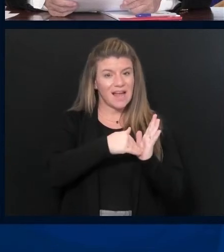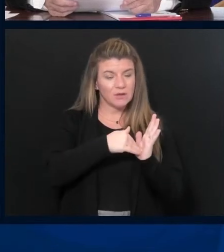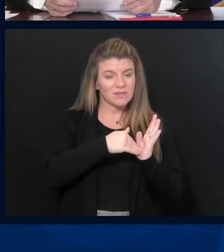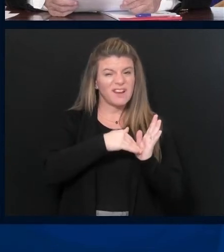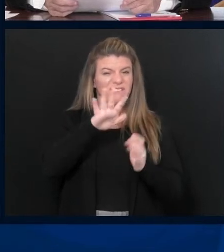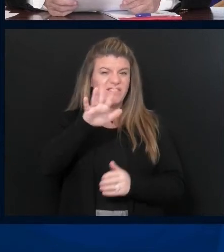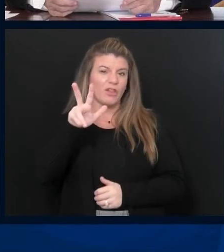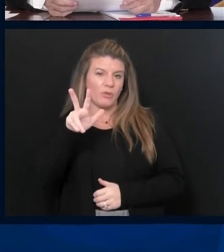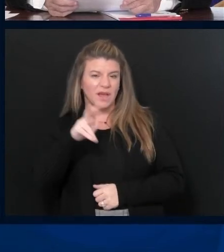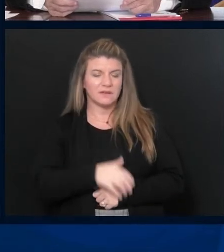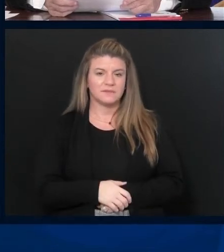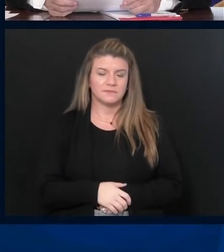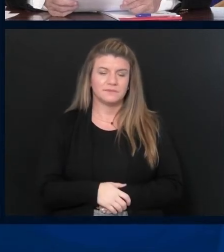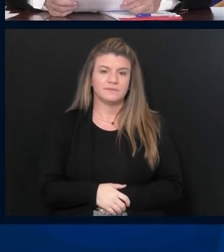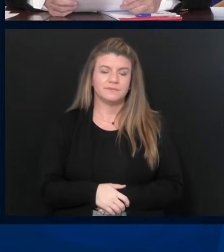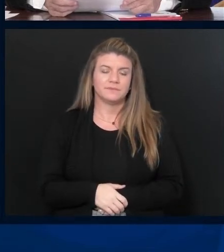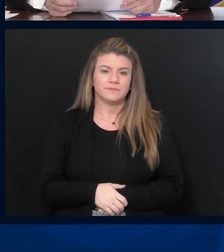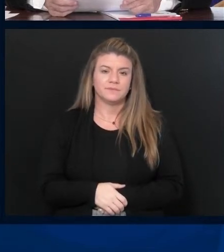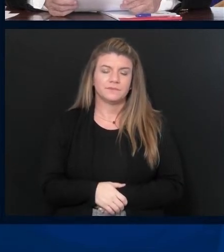6,053.